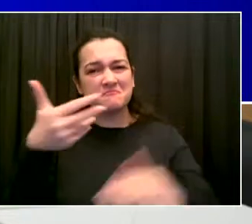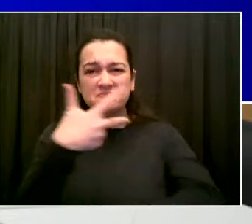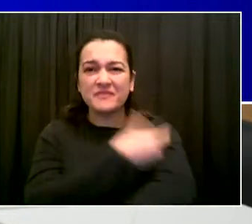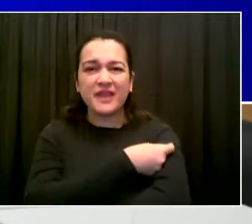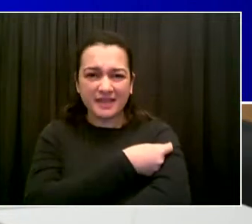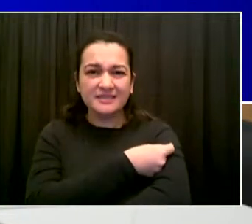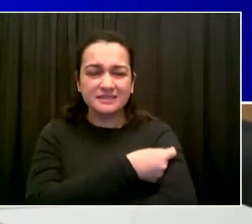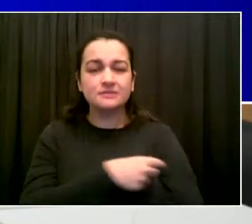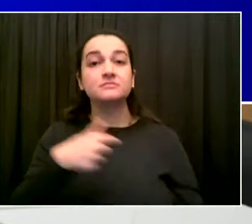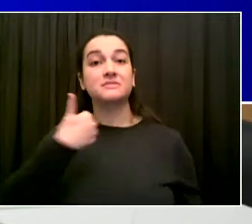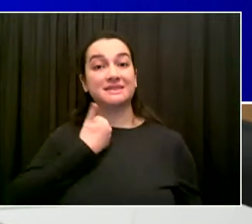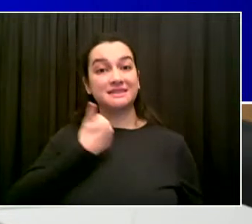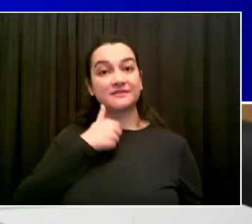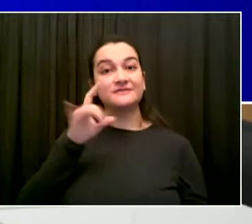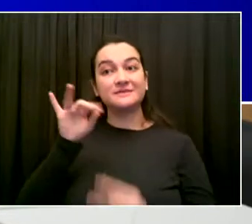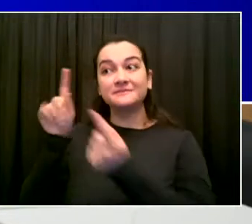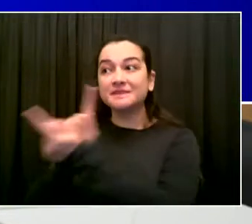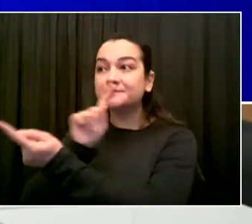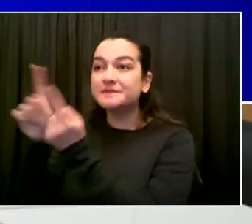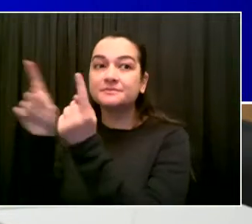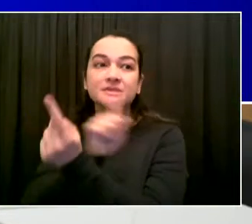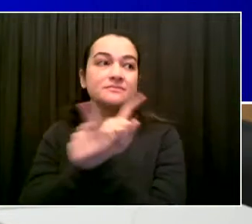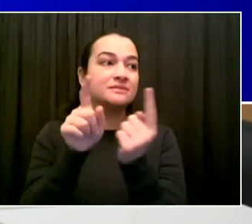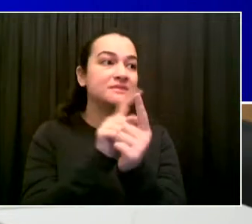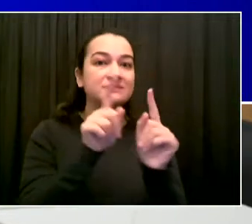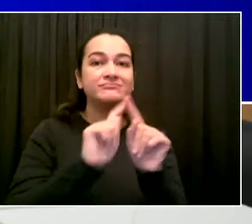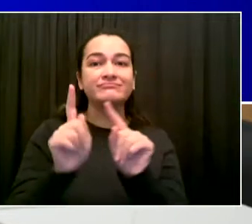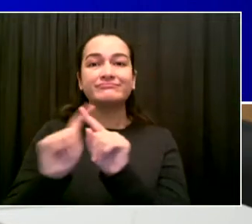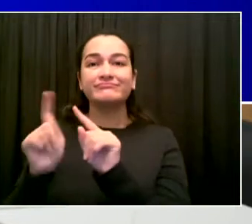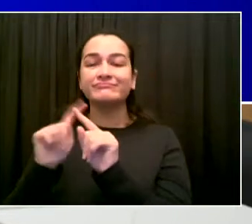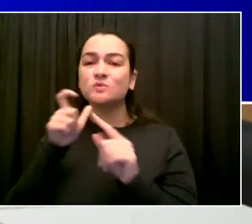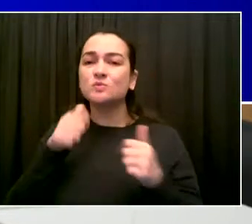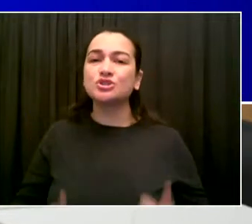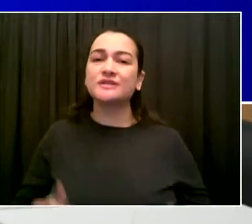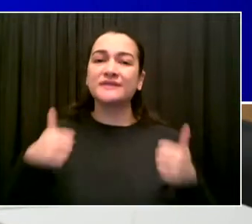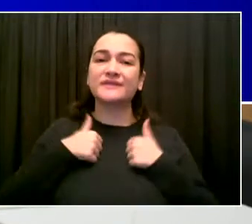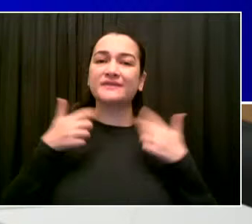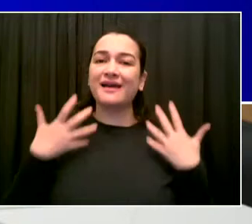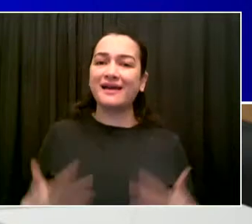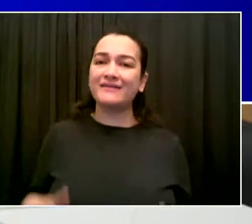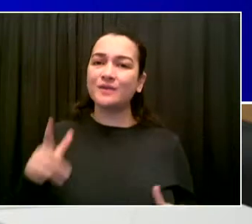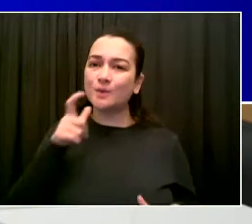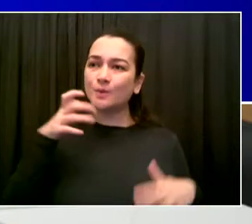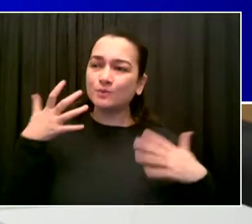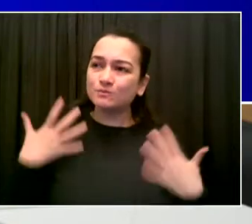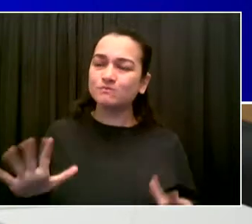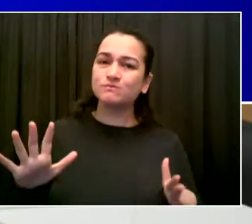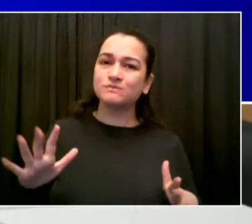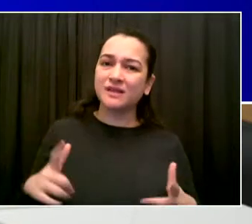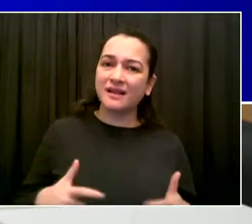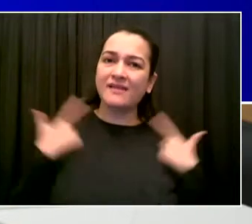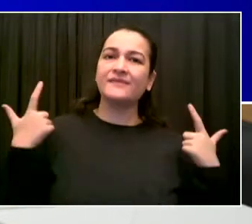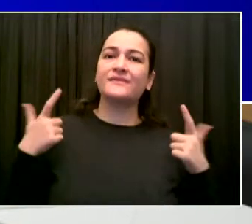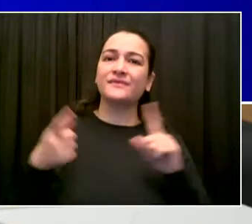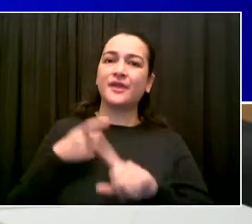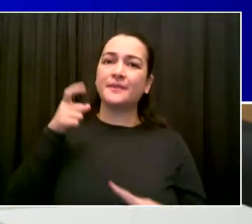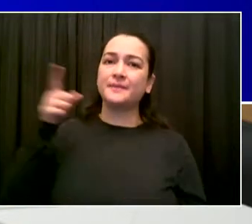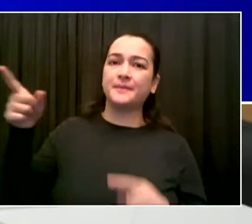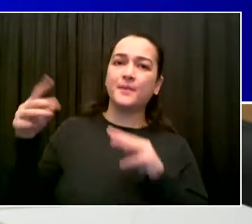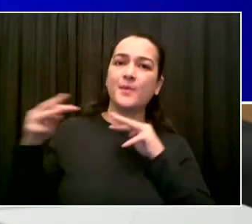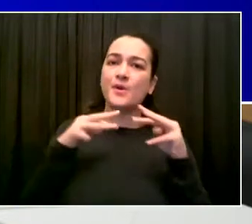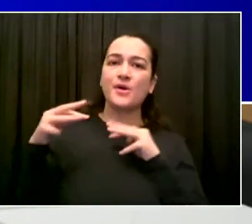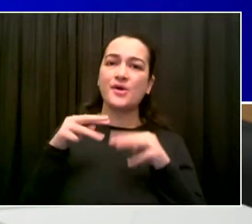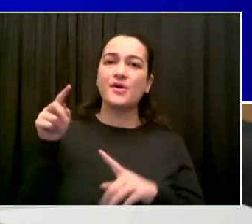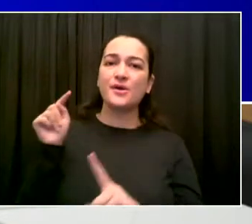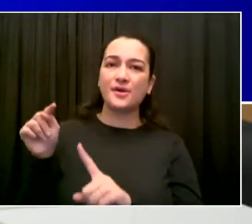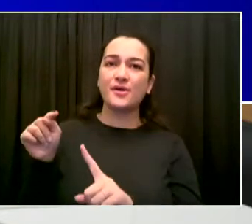is so recent, and this keeps making me realize how much we all have to do together, how much we have to fight